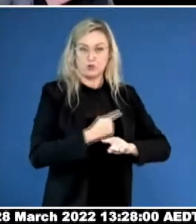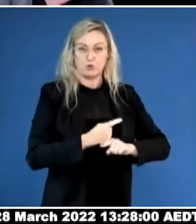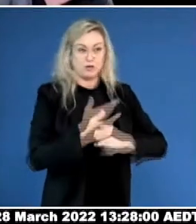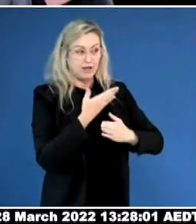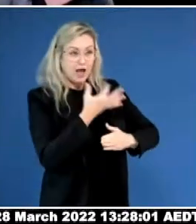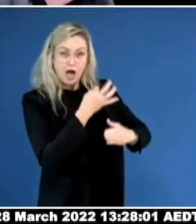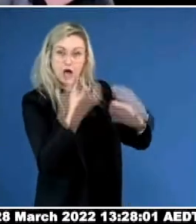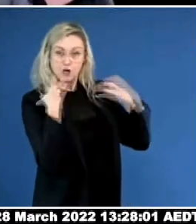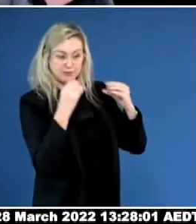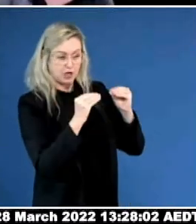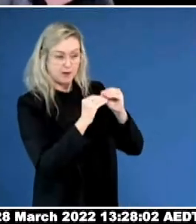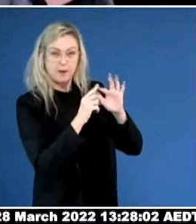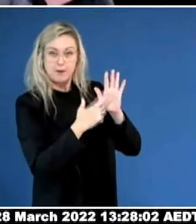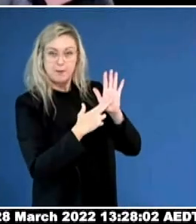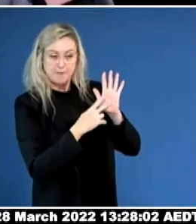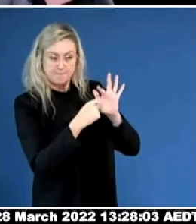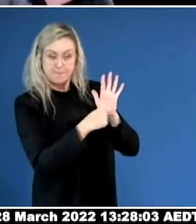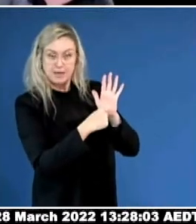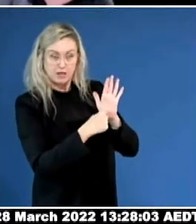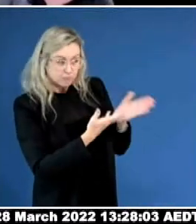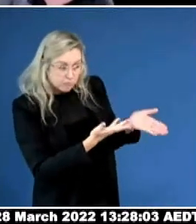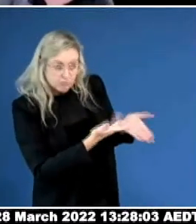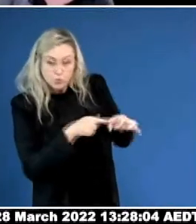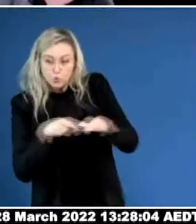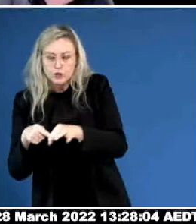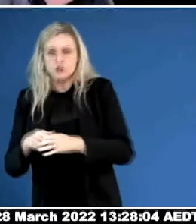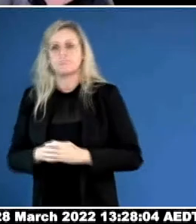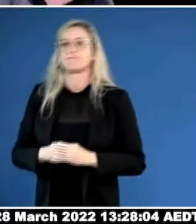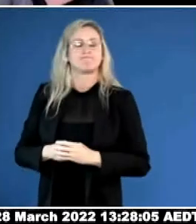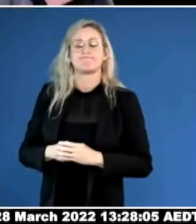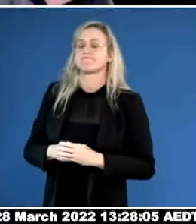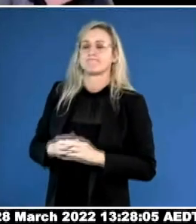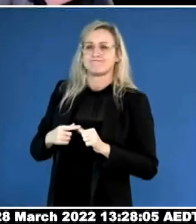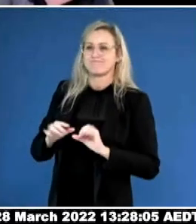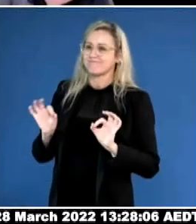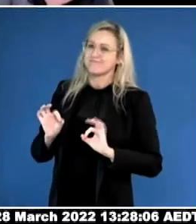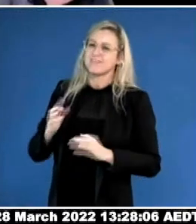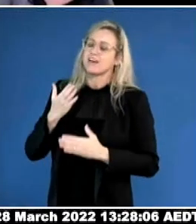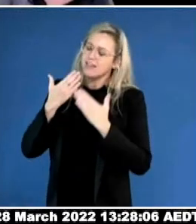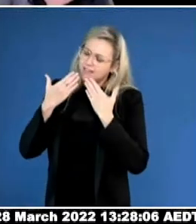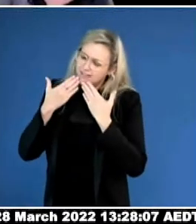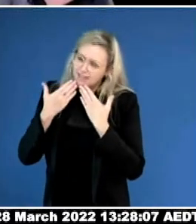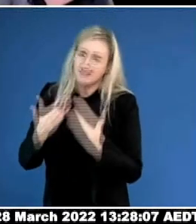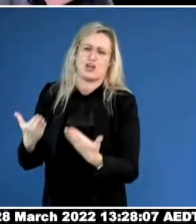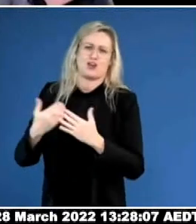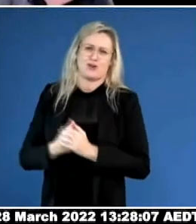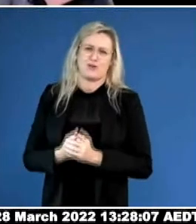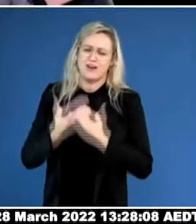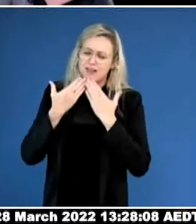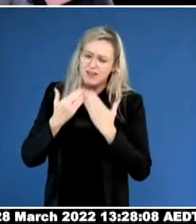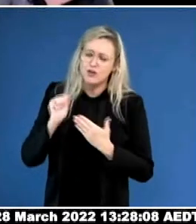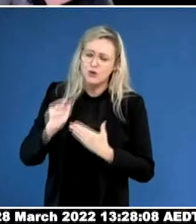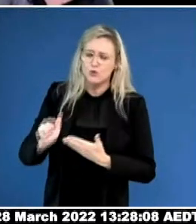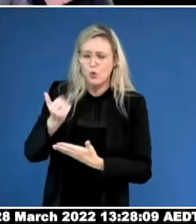any questions to put to you. No, I don't. I just want to say thank you so much for sharing your experience and